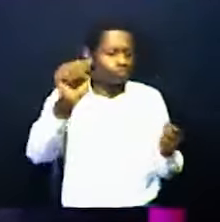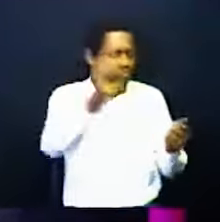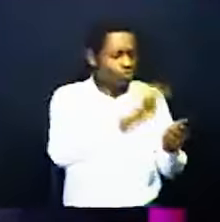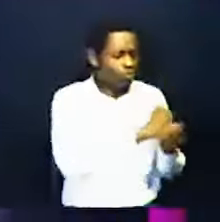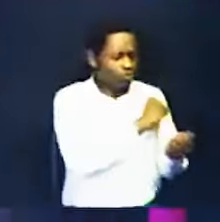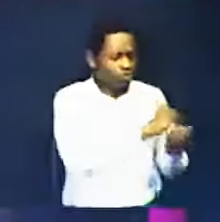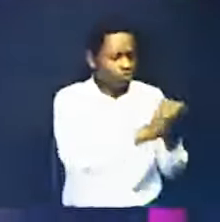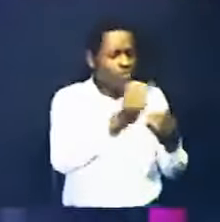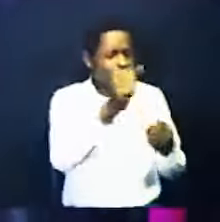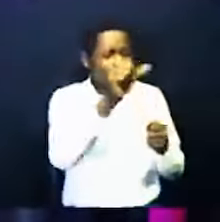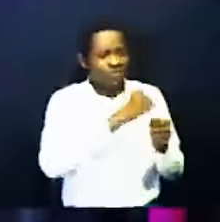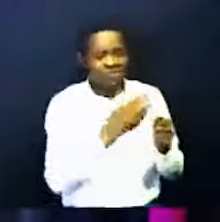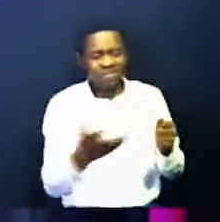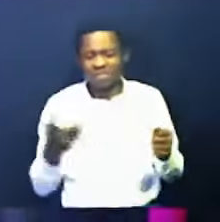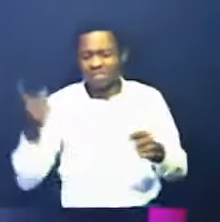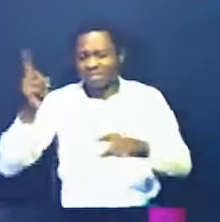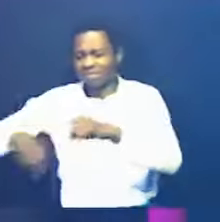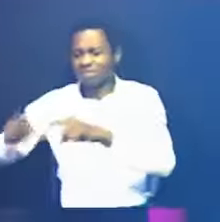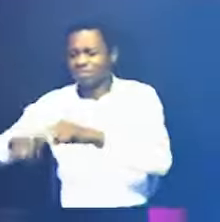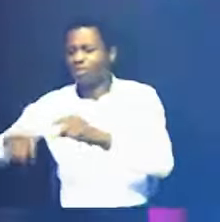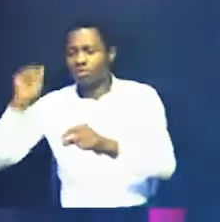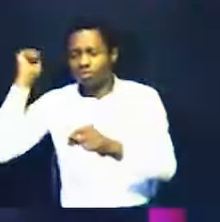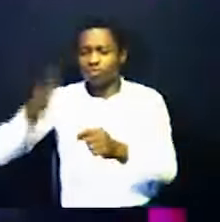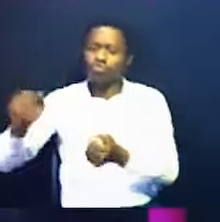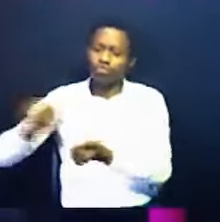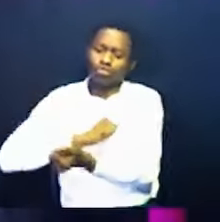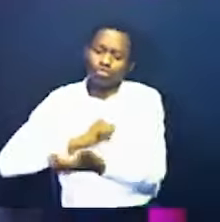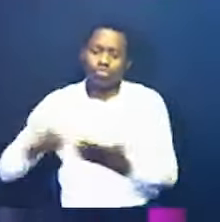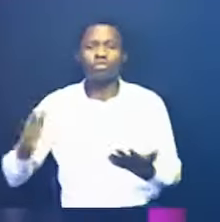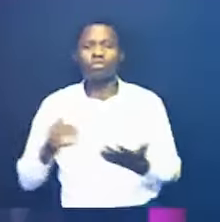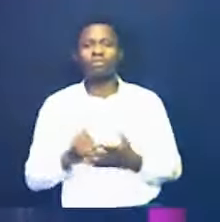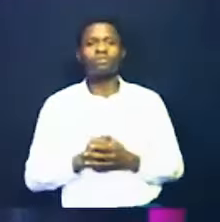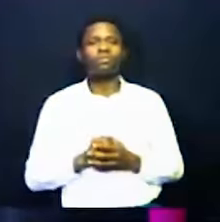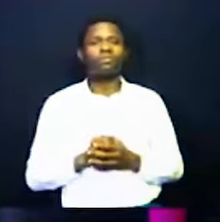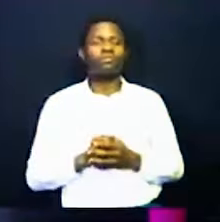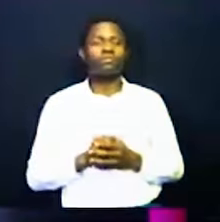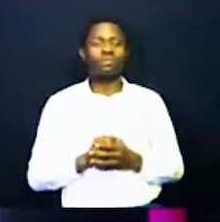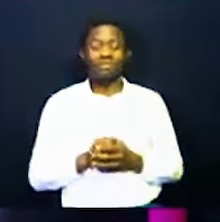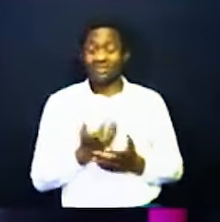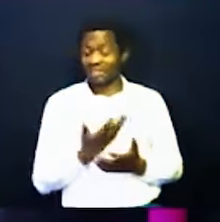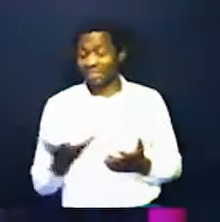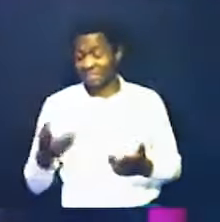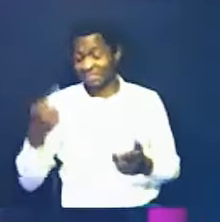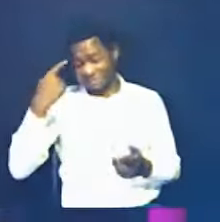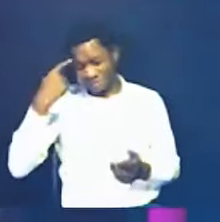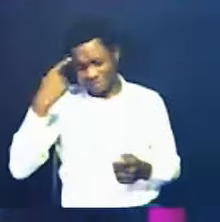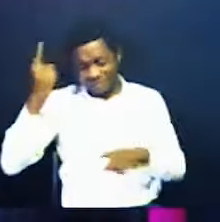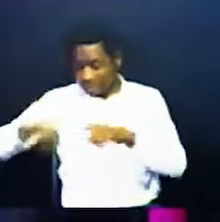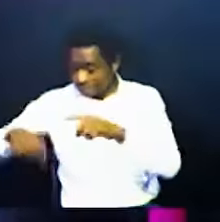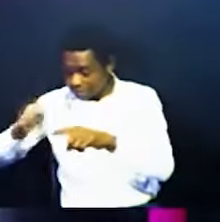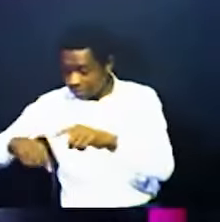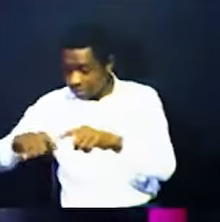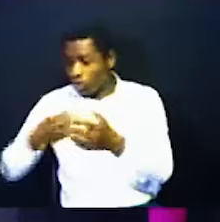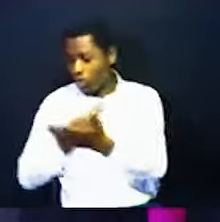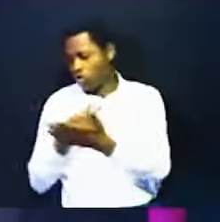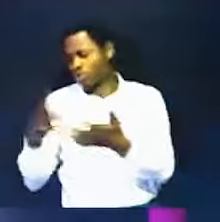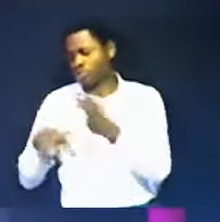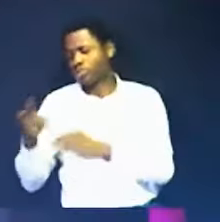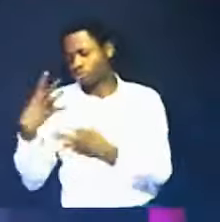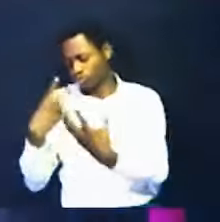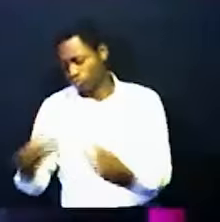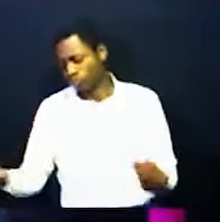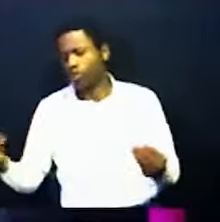is impossible. We'll crush it. What we think is impossible. When the